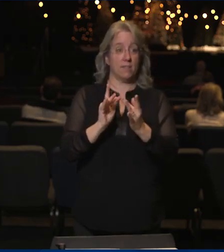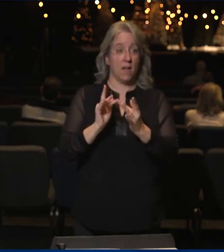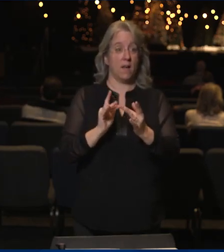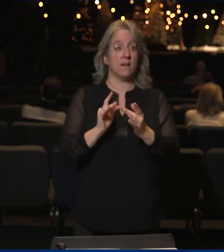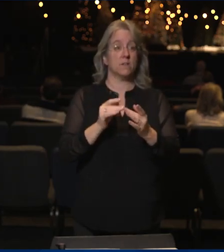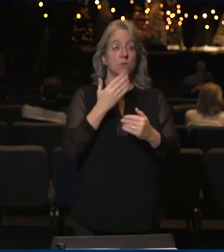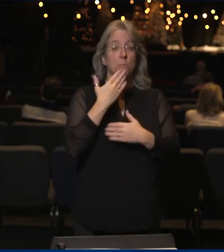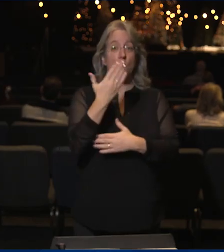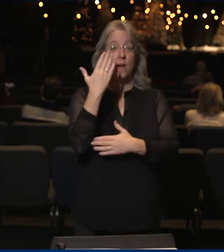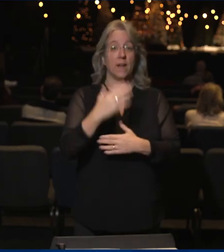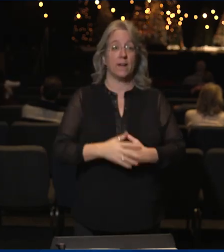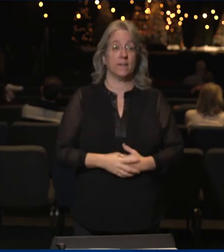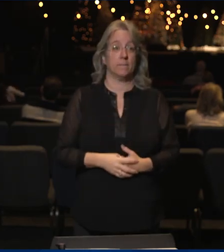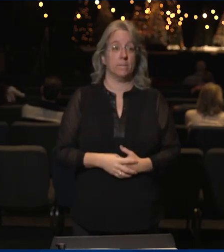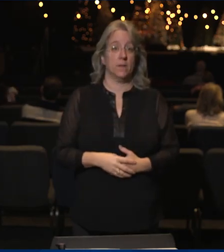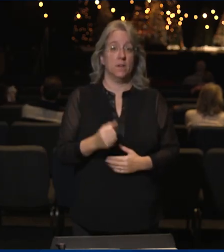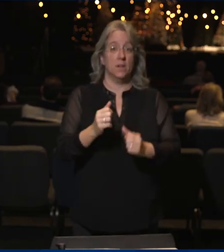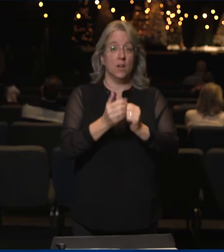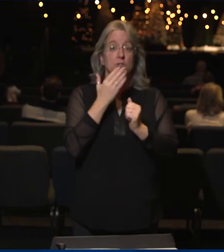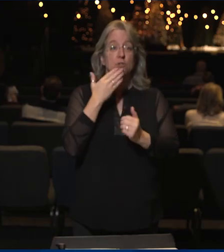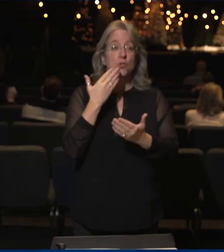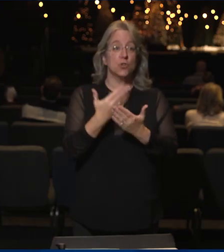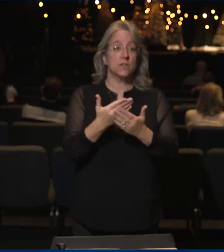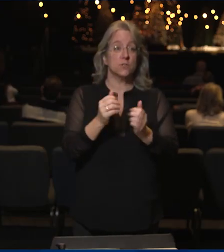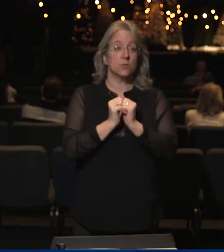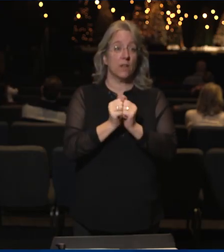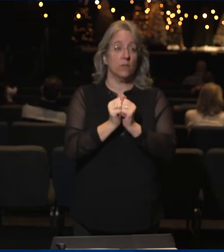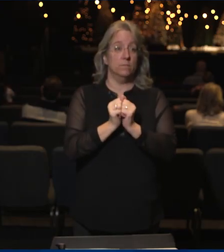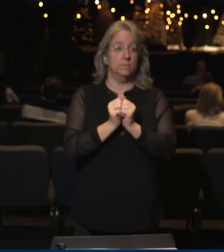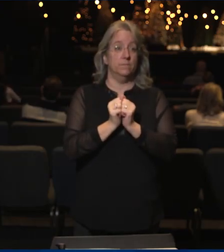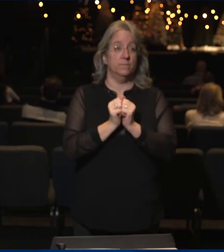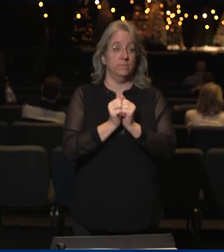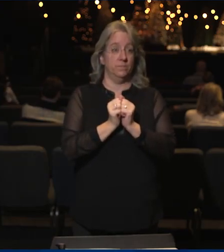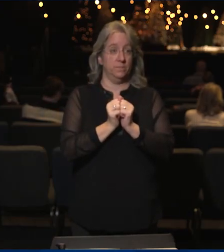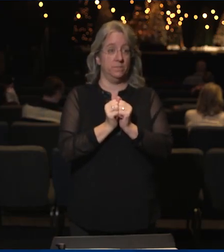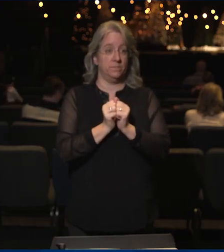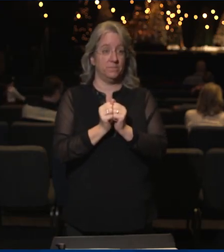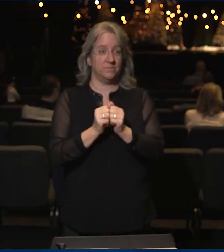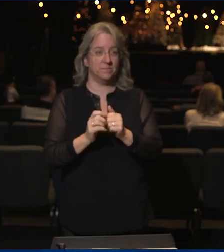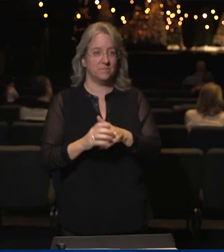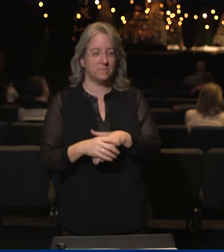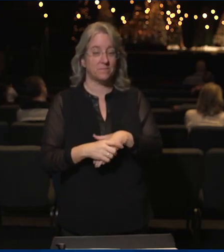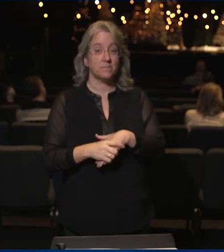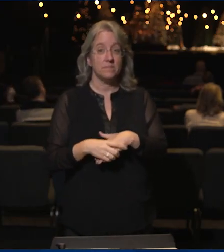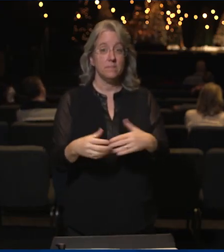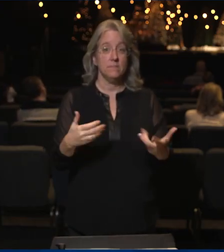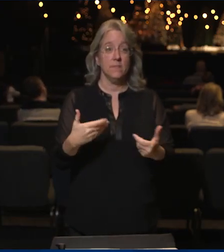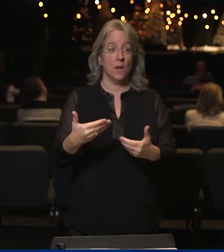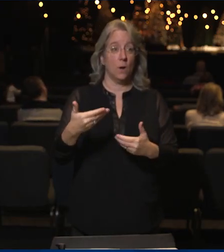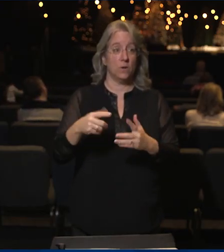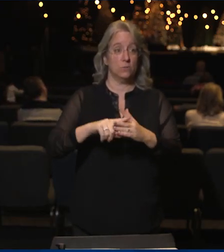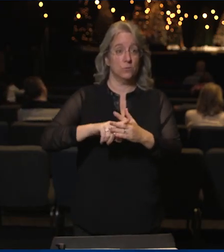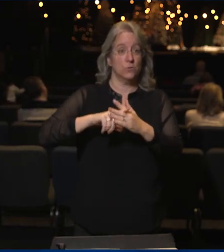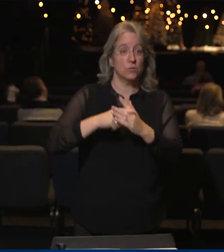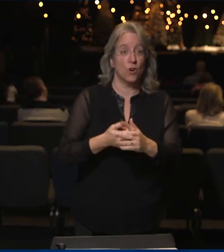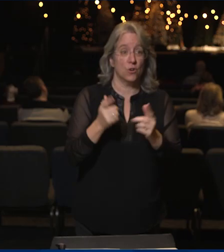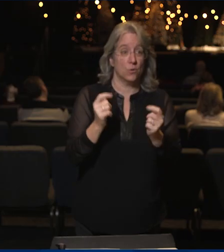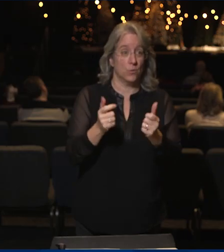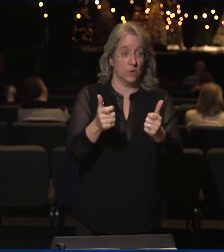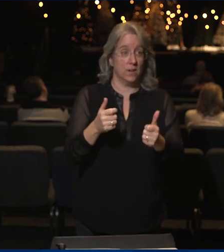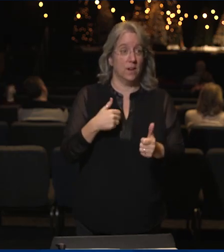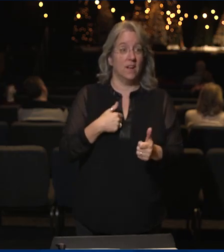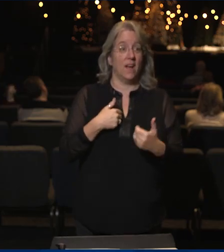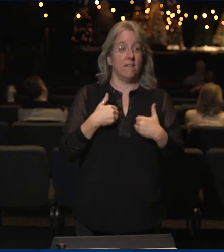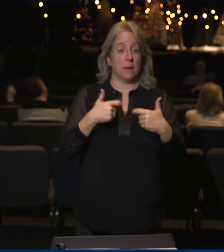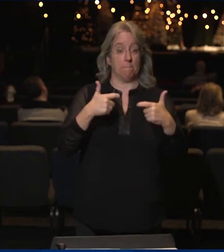be together. I'm grateful that you are here today. I want to begin really quickly just by giving a